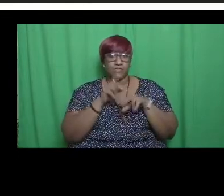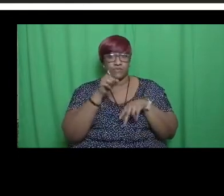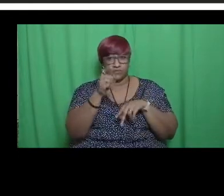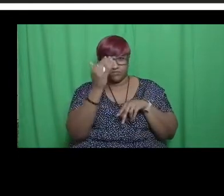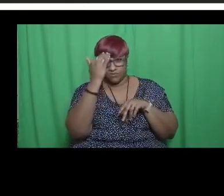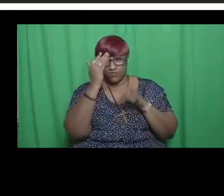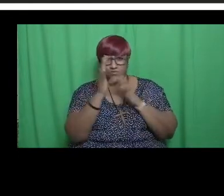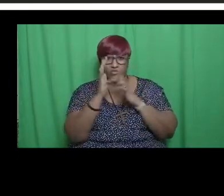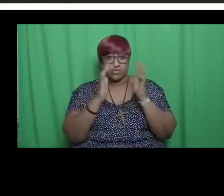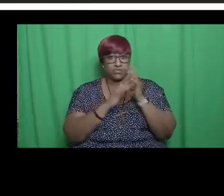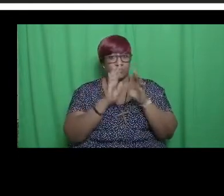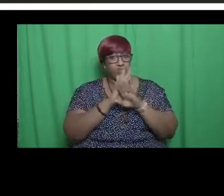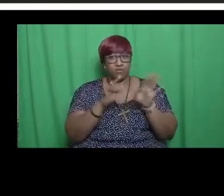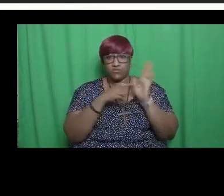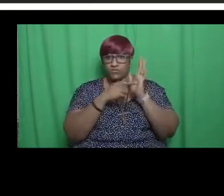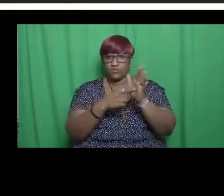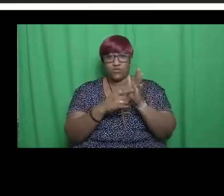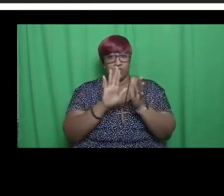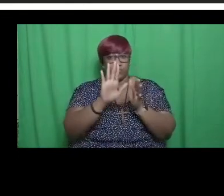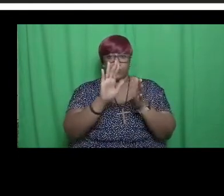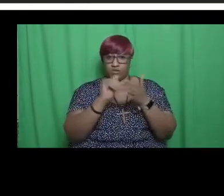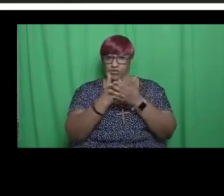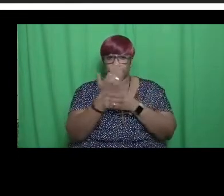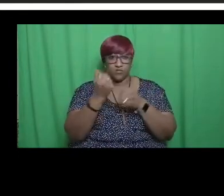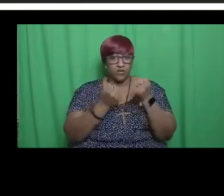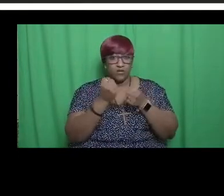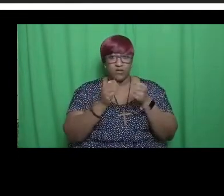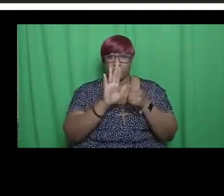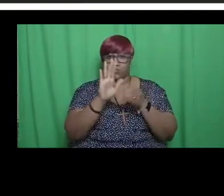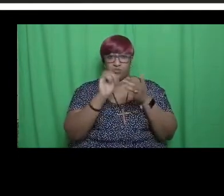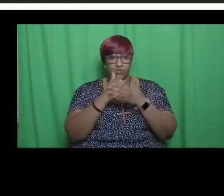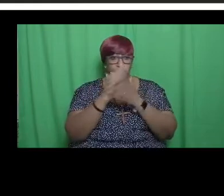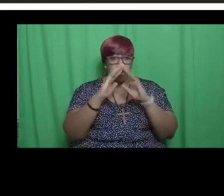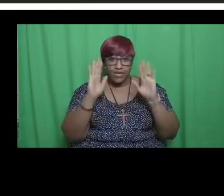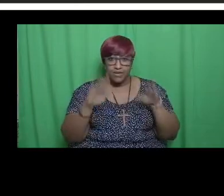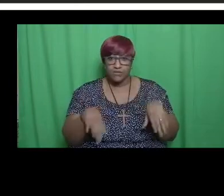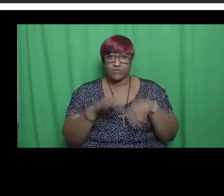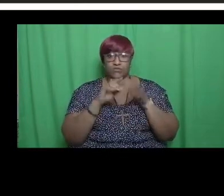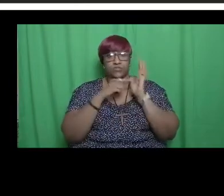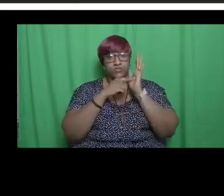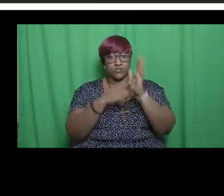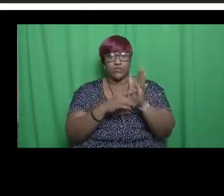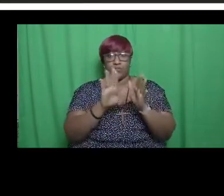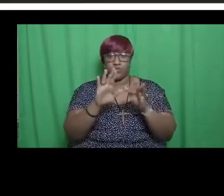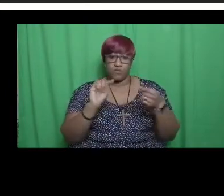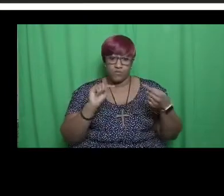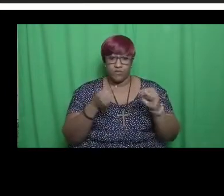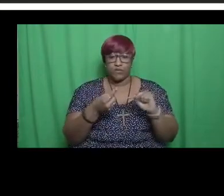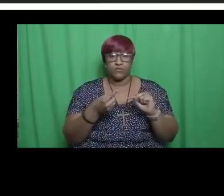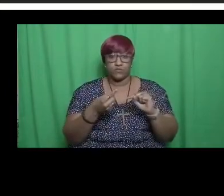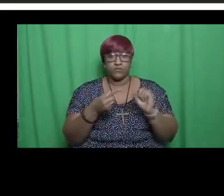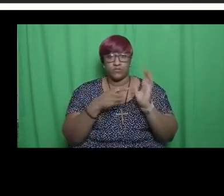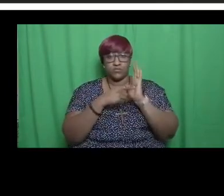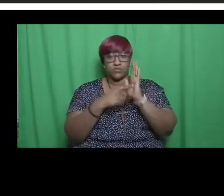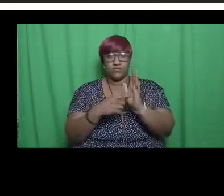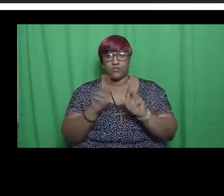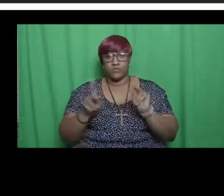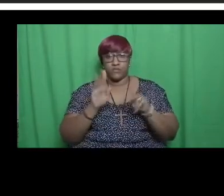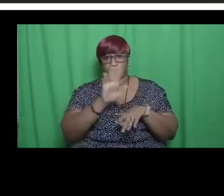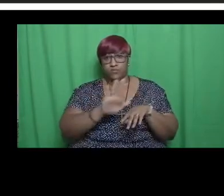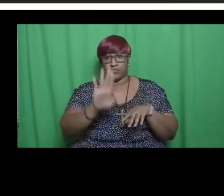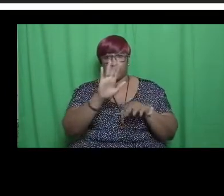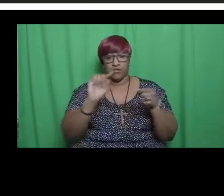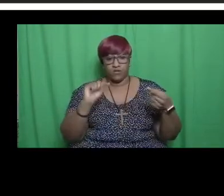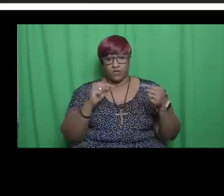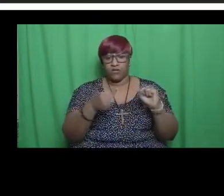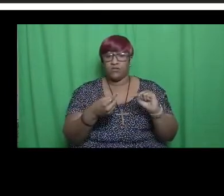know Jesus, don't show them your new car. Don't show them your new house. Show them your scars.